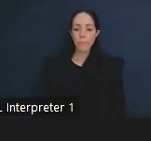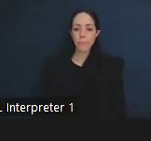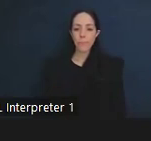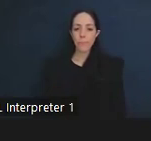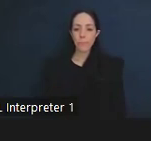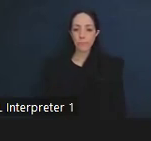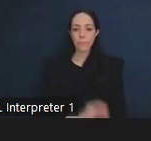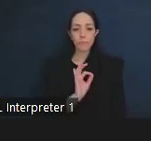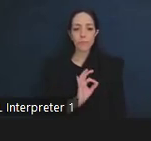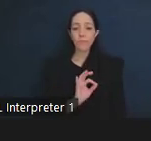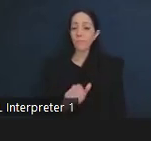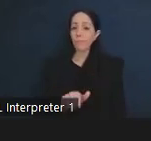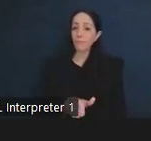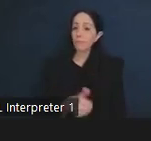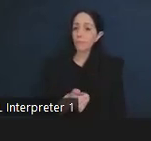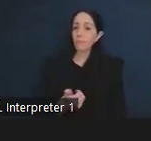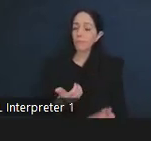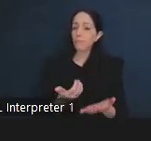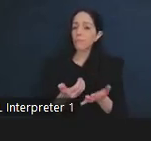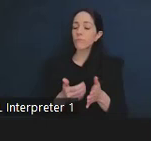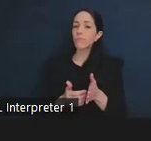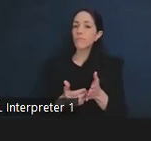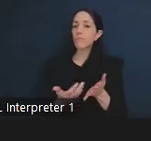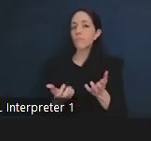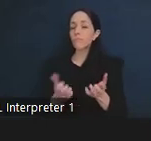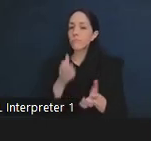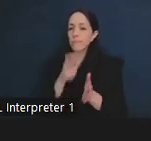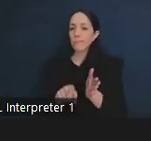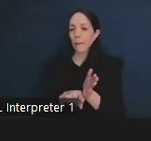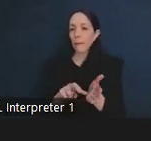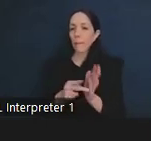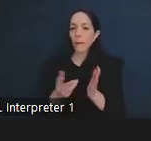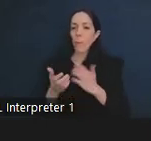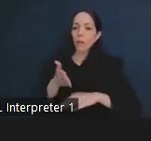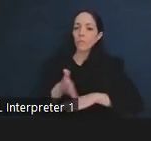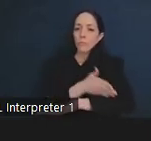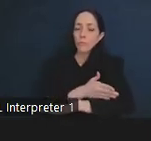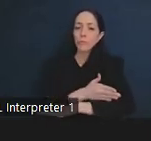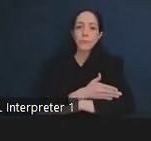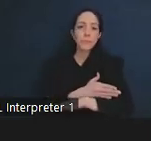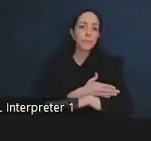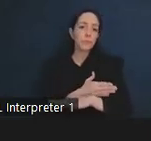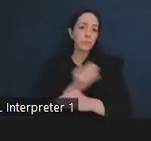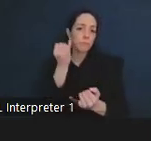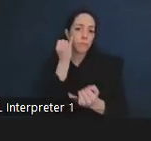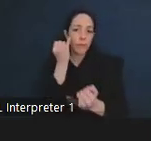Great. Anything folks would change about today's meeting? Anything we could do to improve meetings going